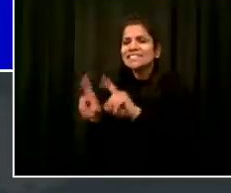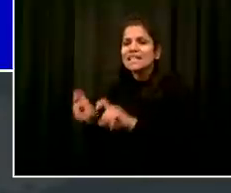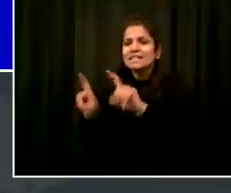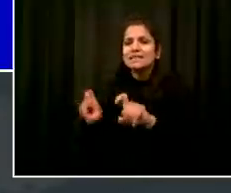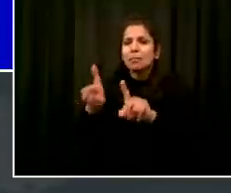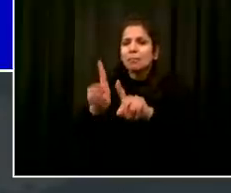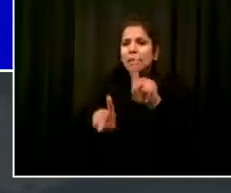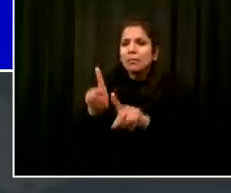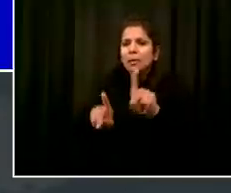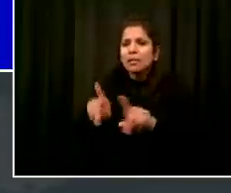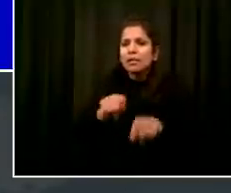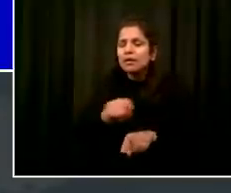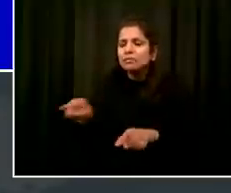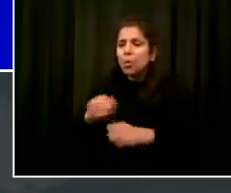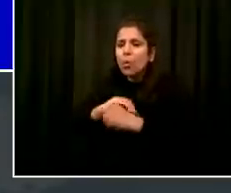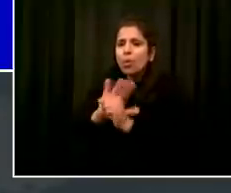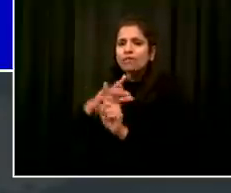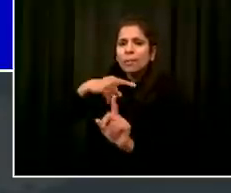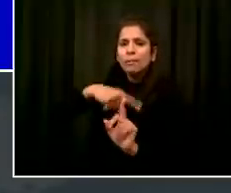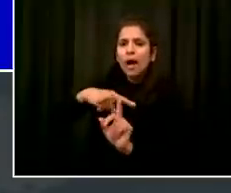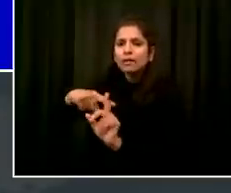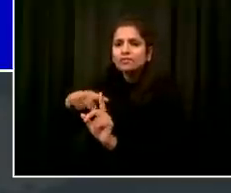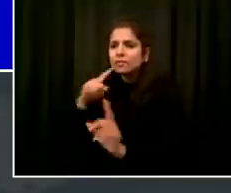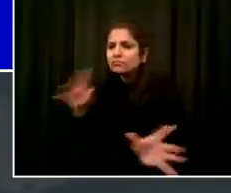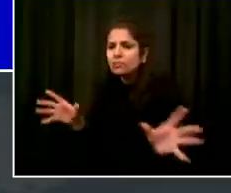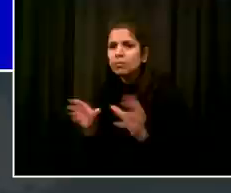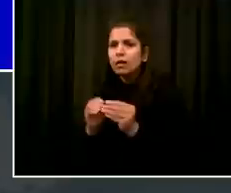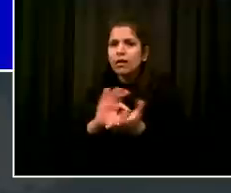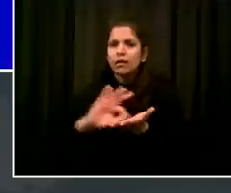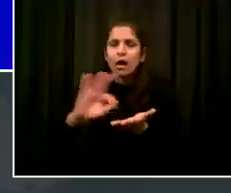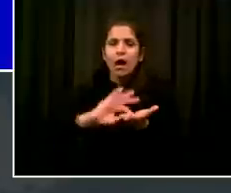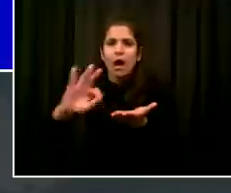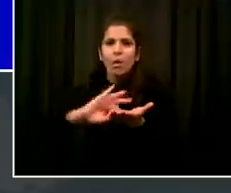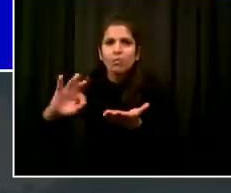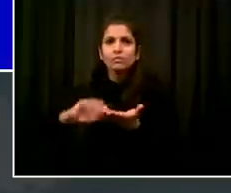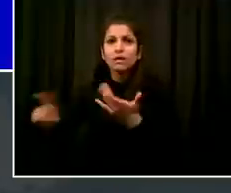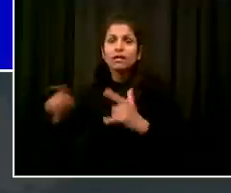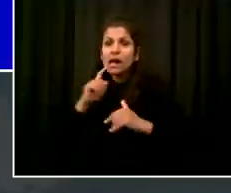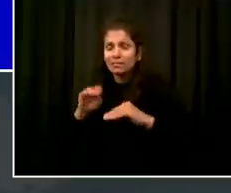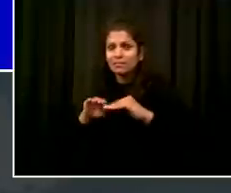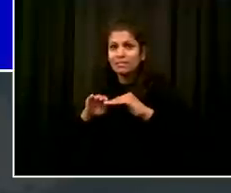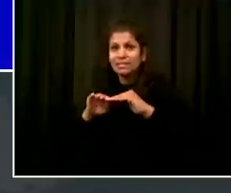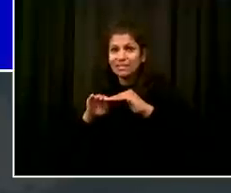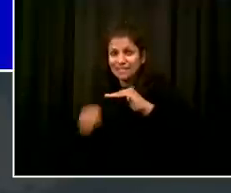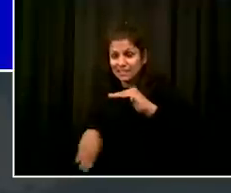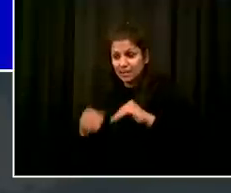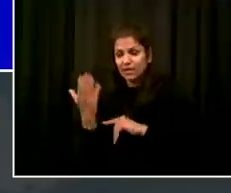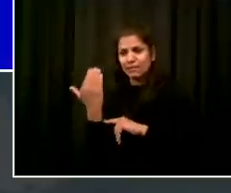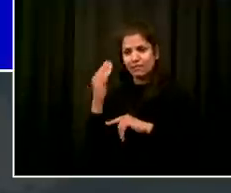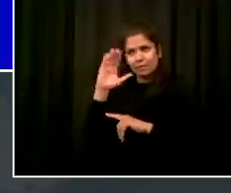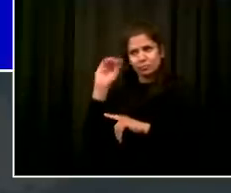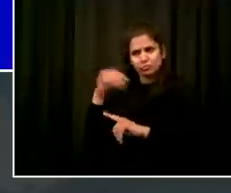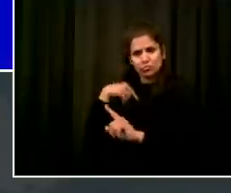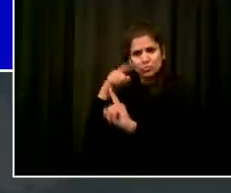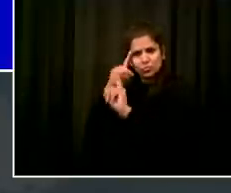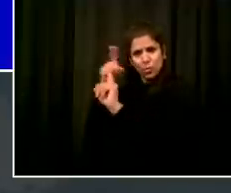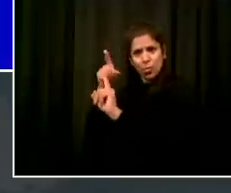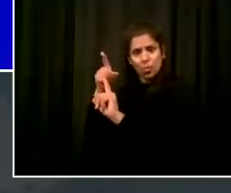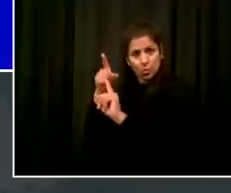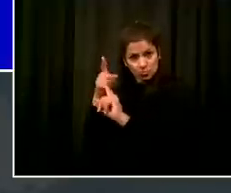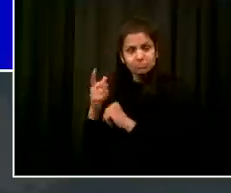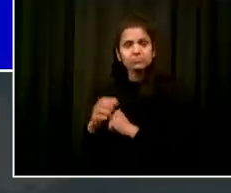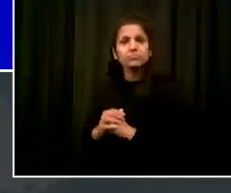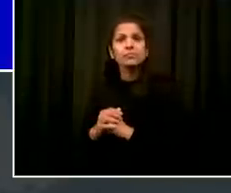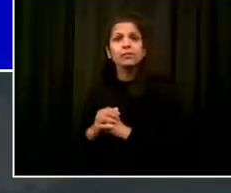positive, again, got to stay under 15% to know that we can make sure that we can handle people's health and safety